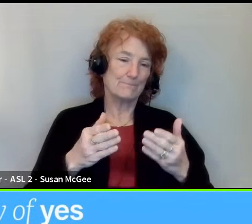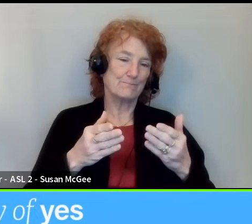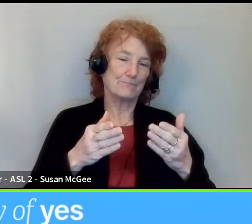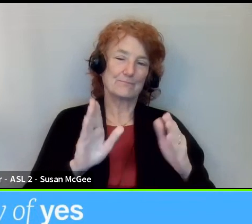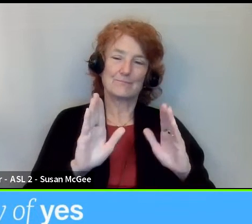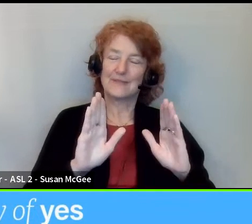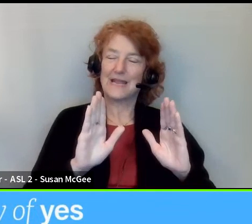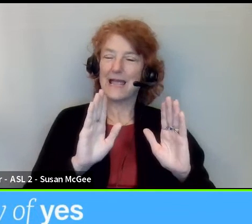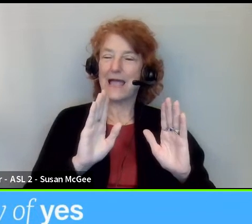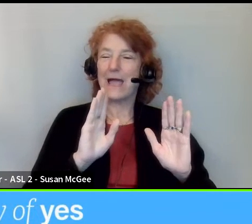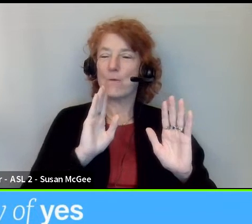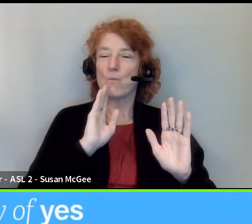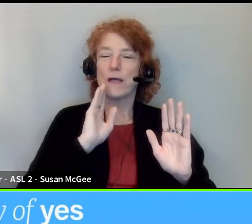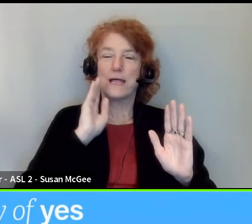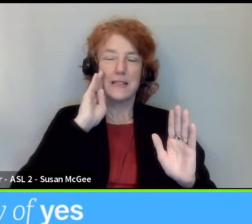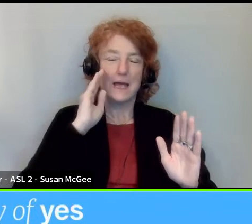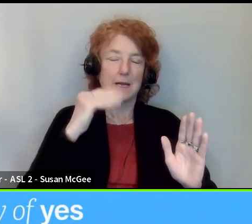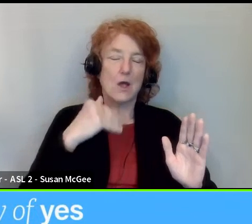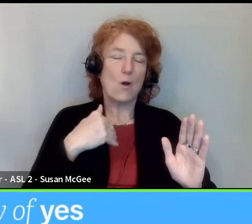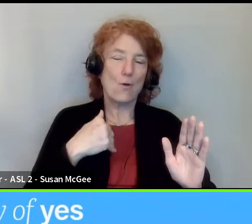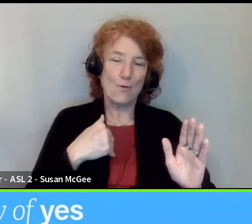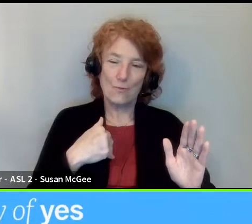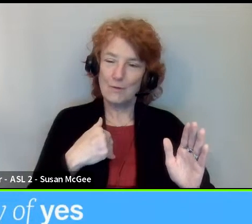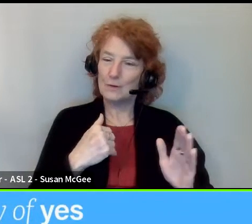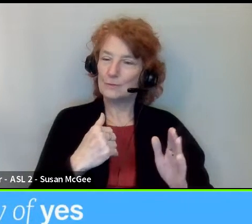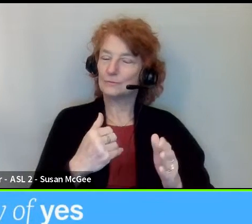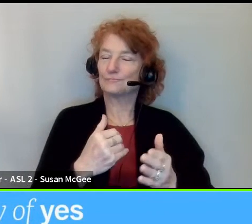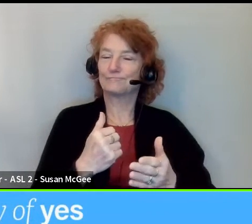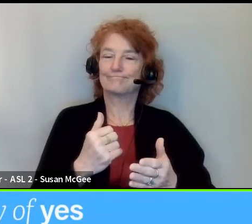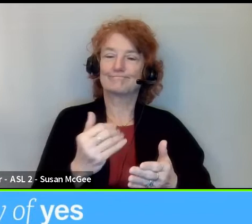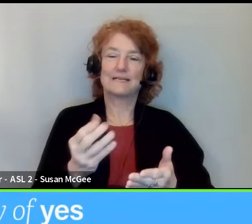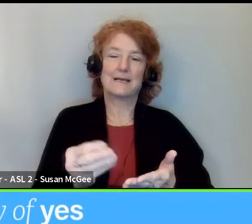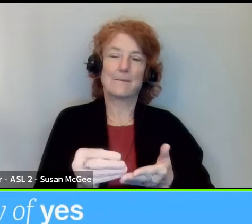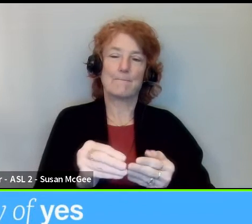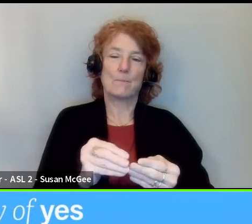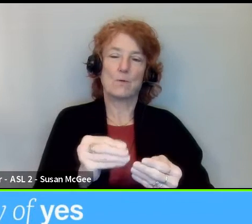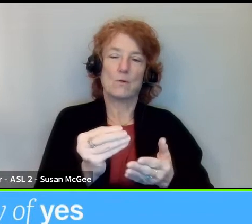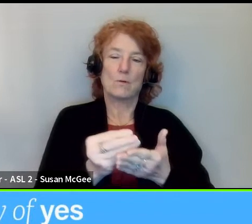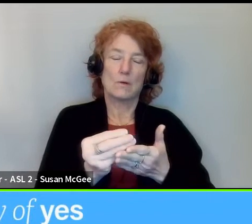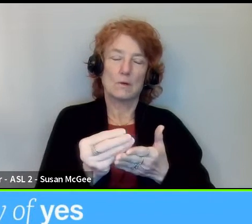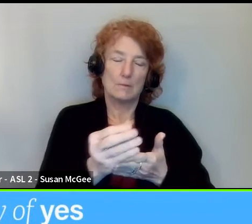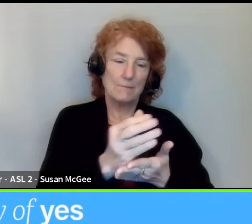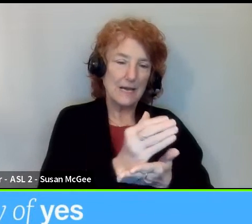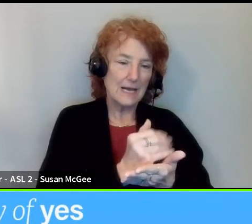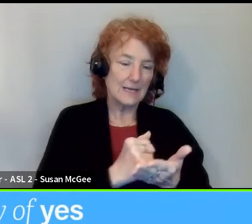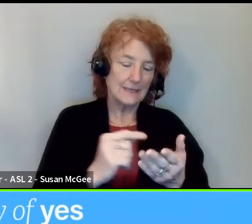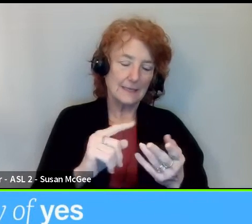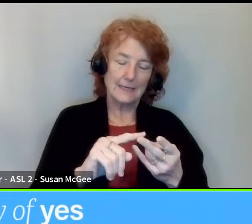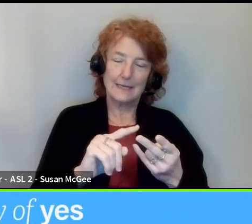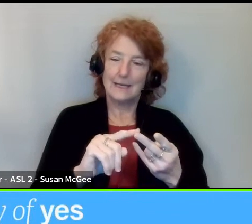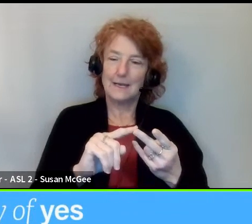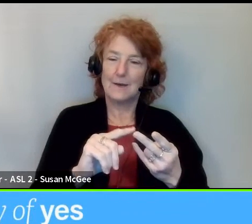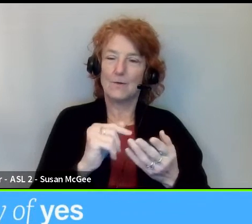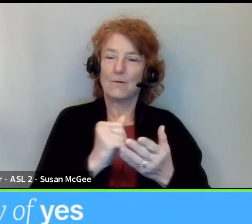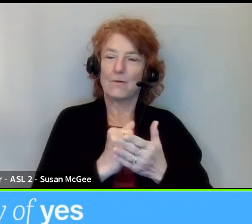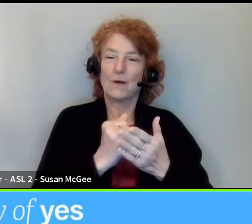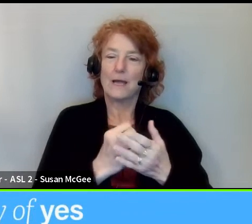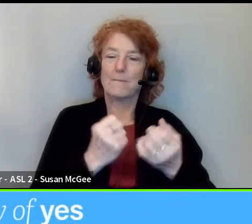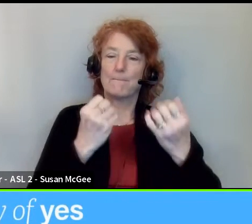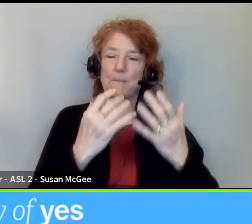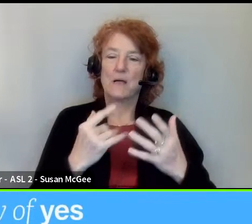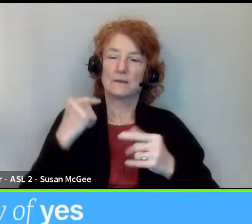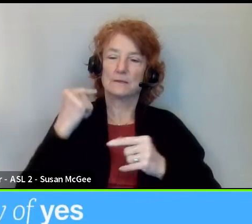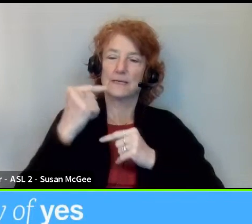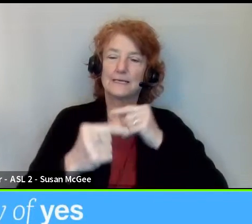household expenses, help multi-generational families have a little more space, and also provide important housing options in our low density districts. So direct